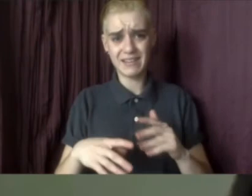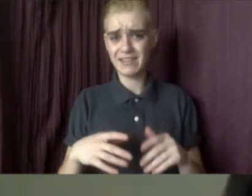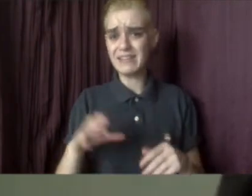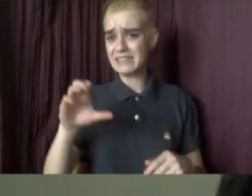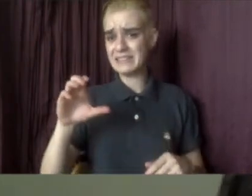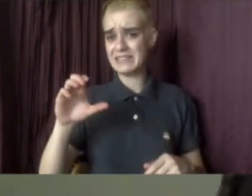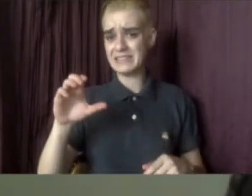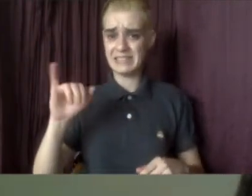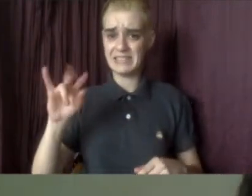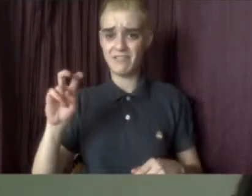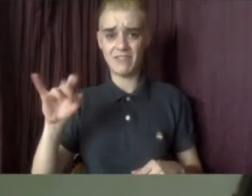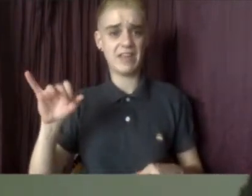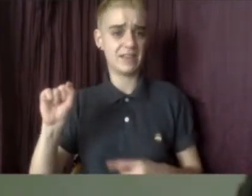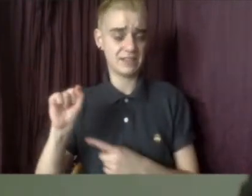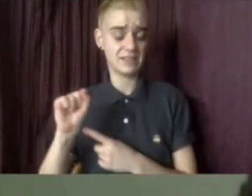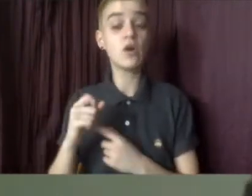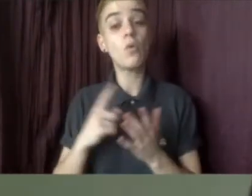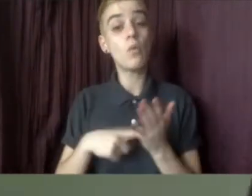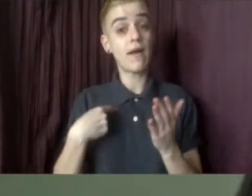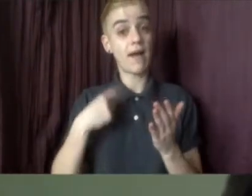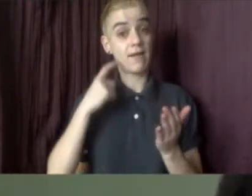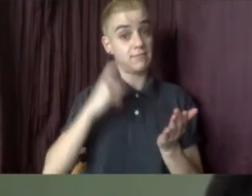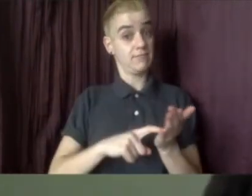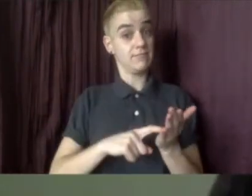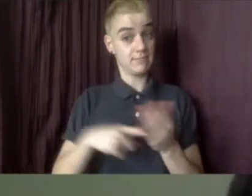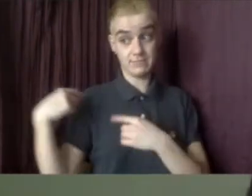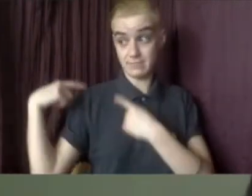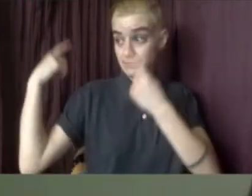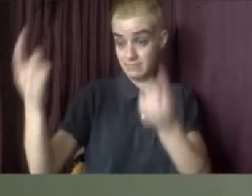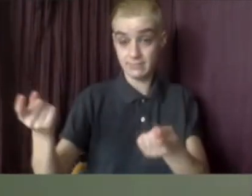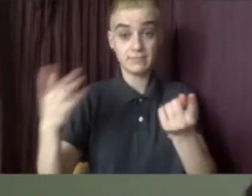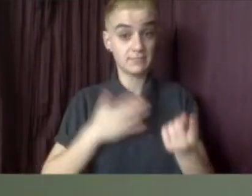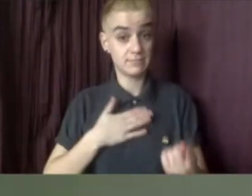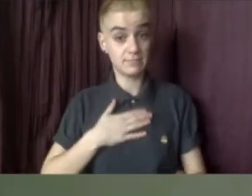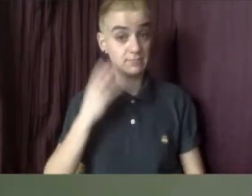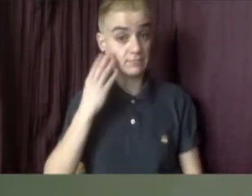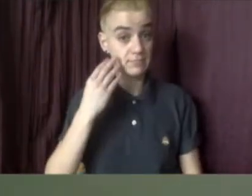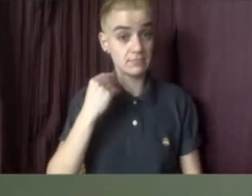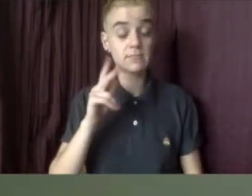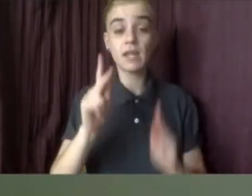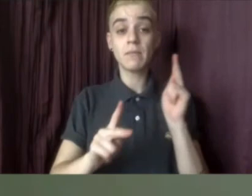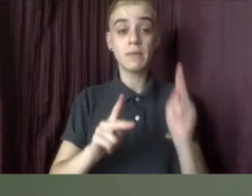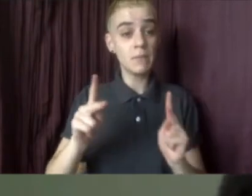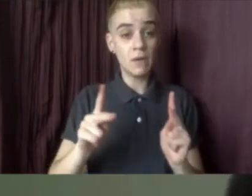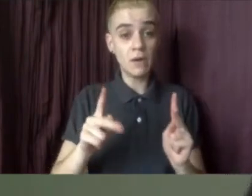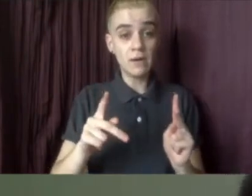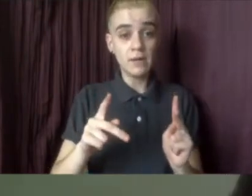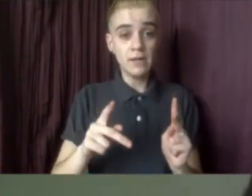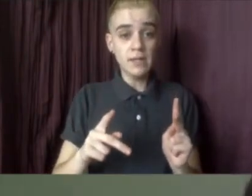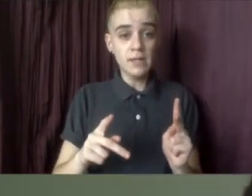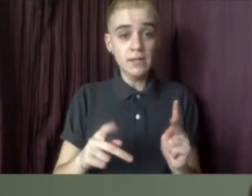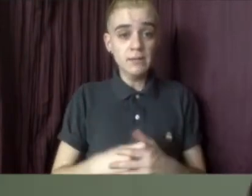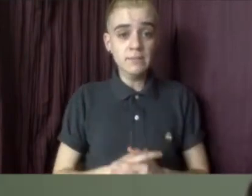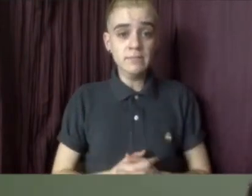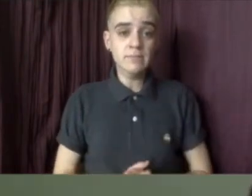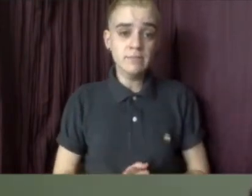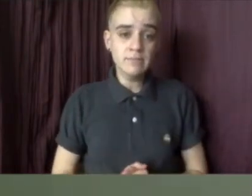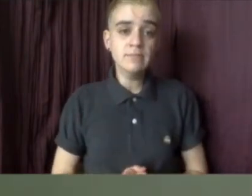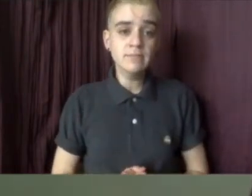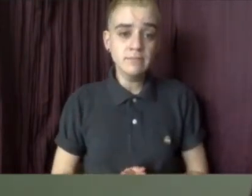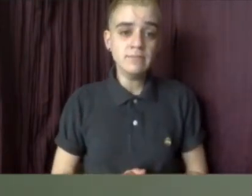I'm a senator, but I don't live in Washington, right? So people don't understand that there are different kinds of senators or different kinds of